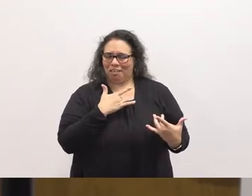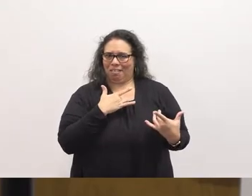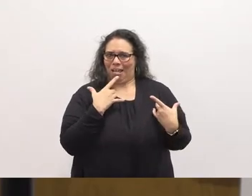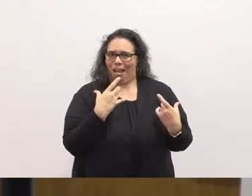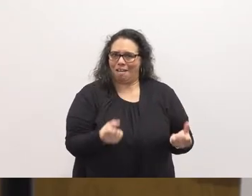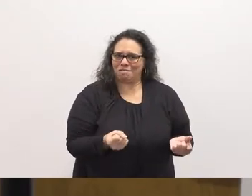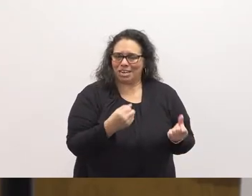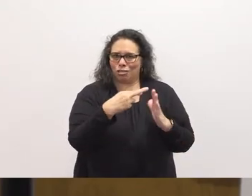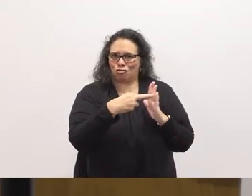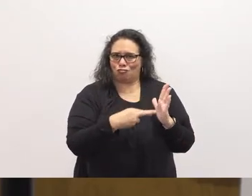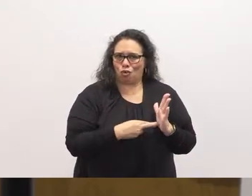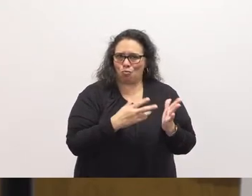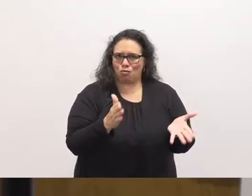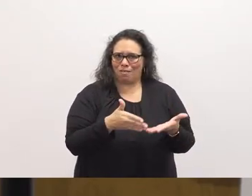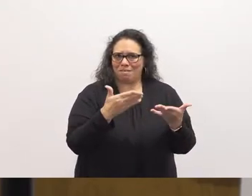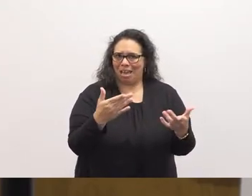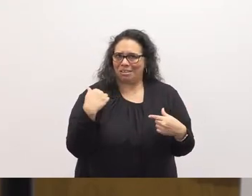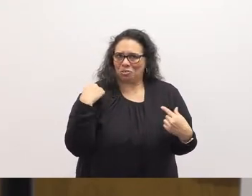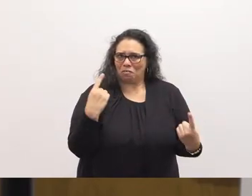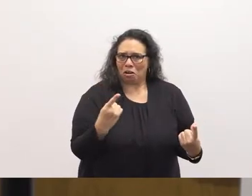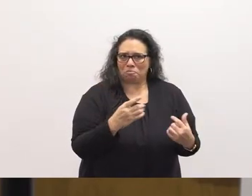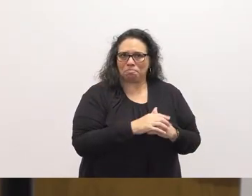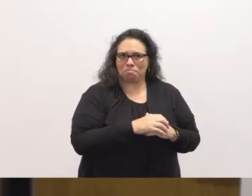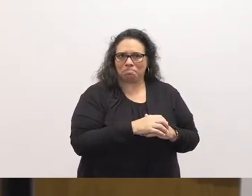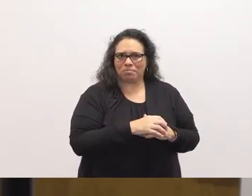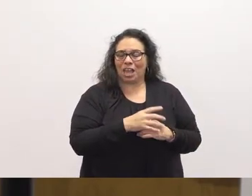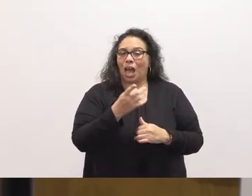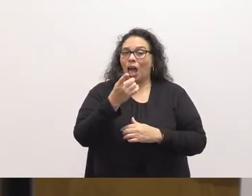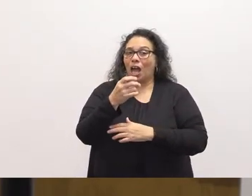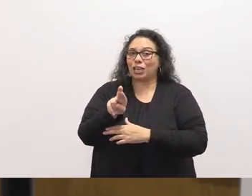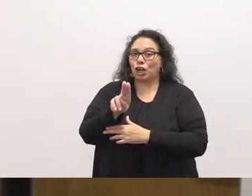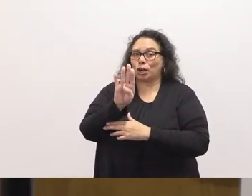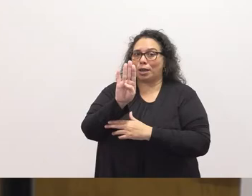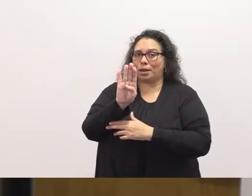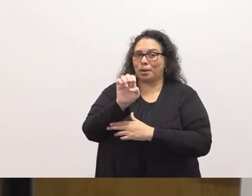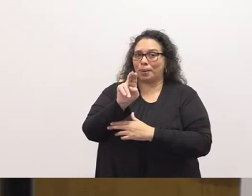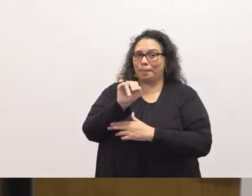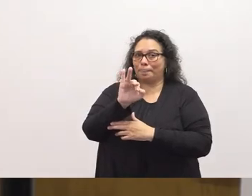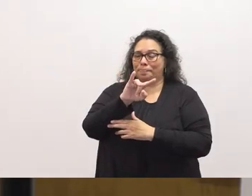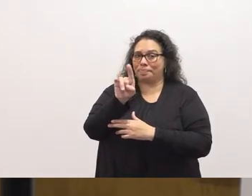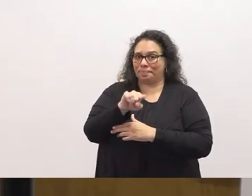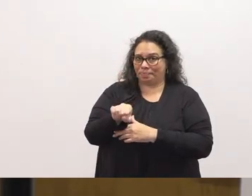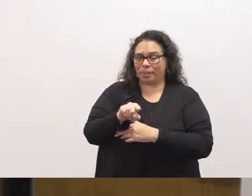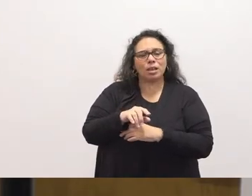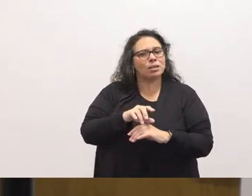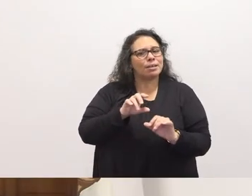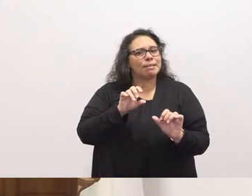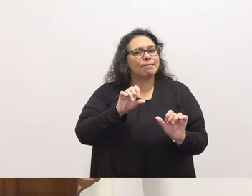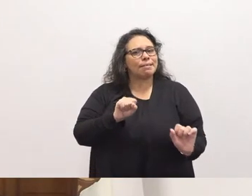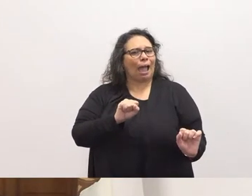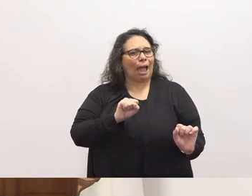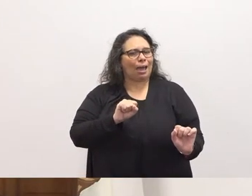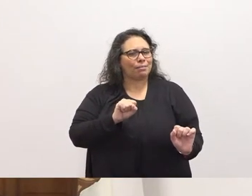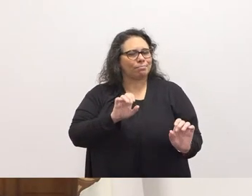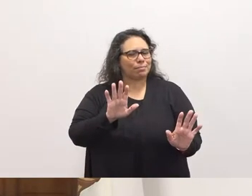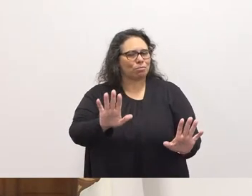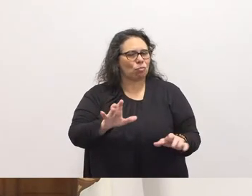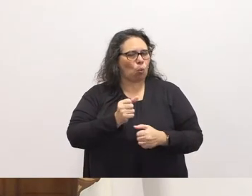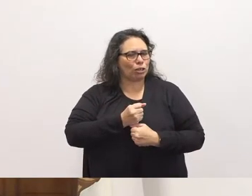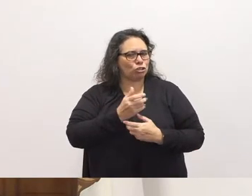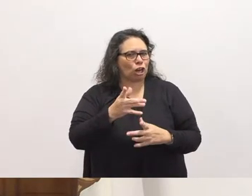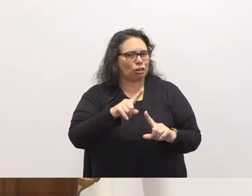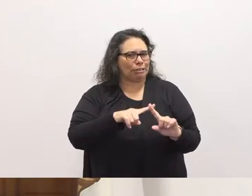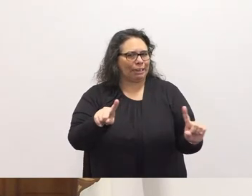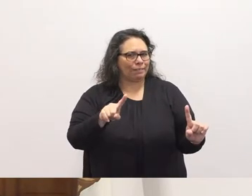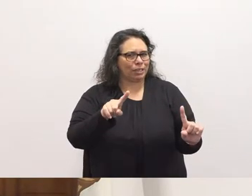in the role that she's provided us thus far. Dr. Benitez. Yeah, I'm going to share a slightly different